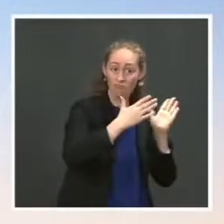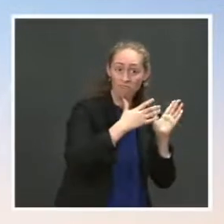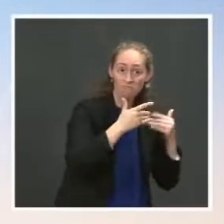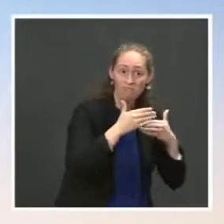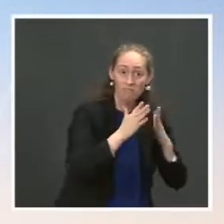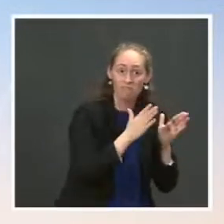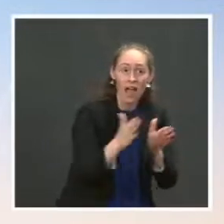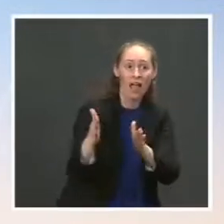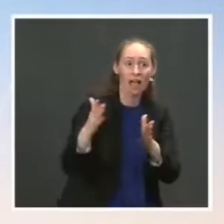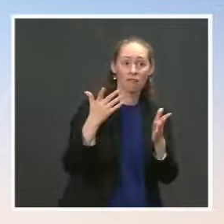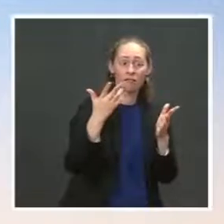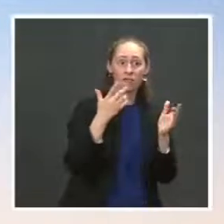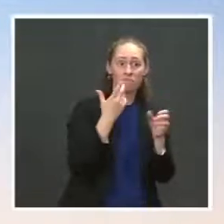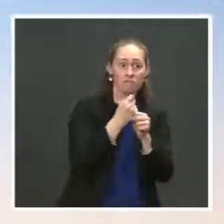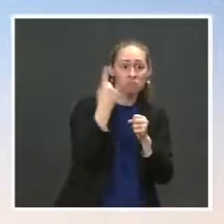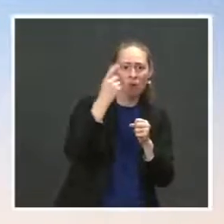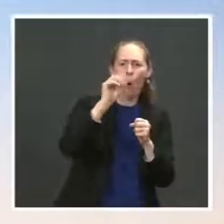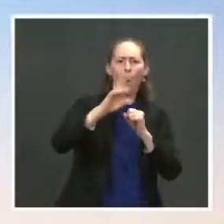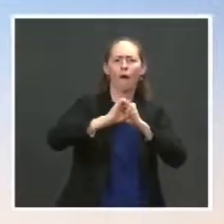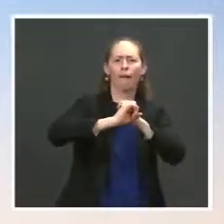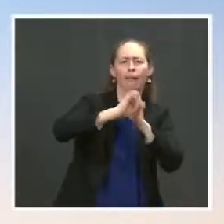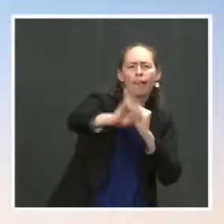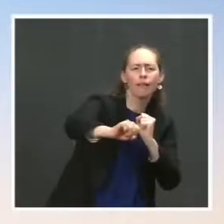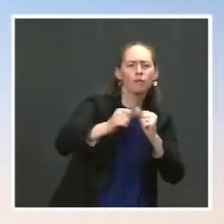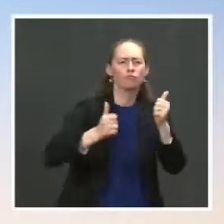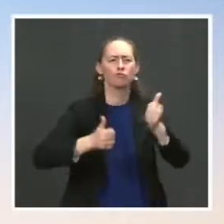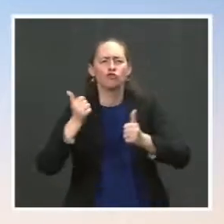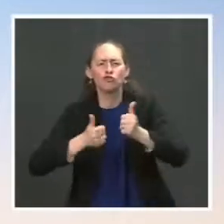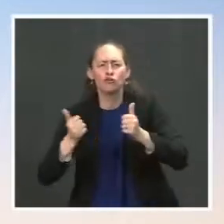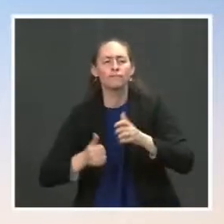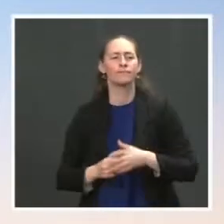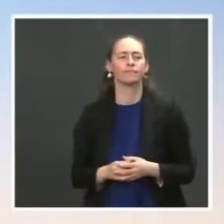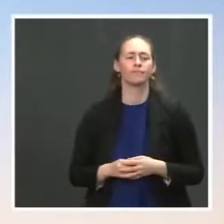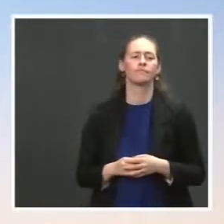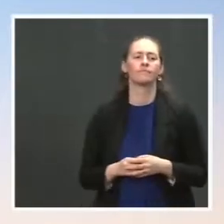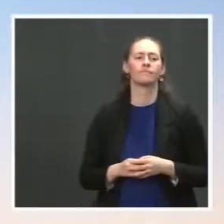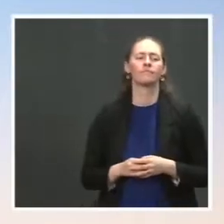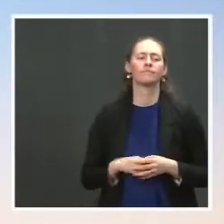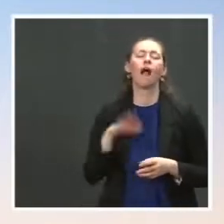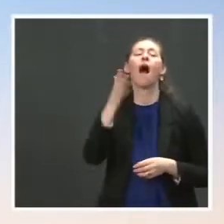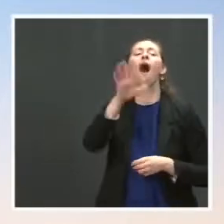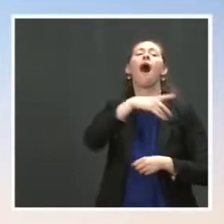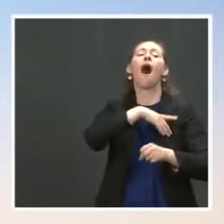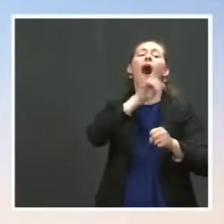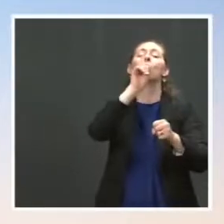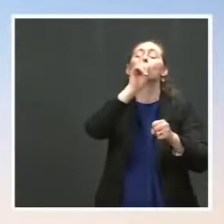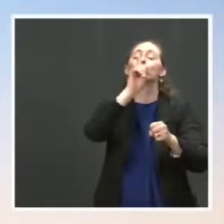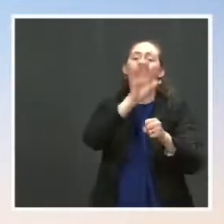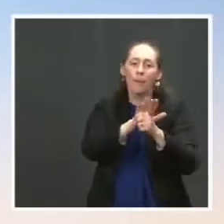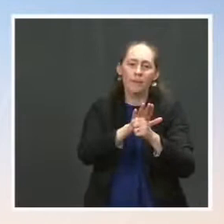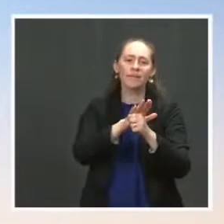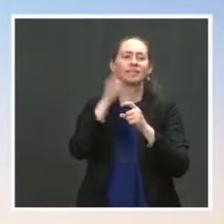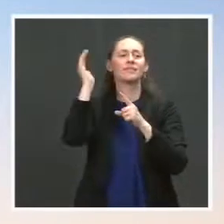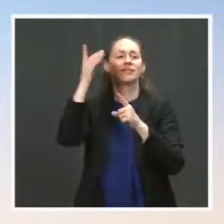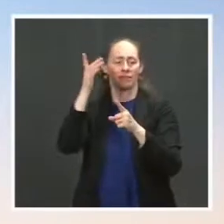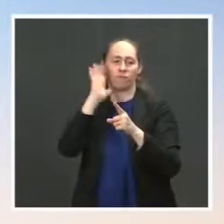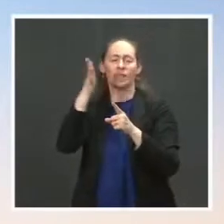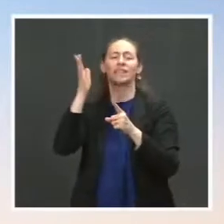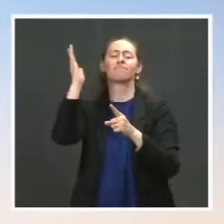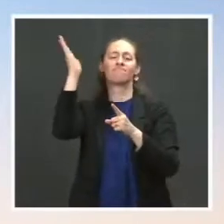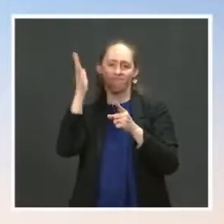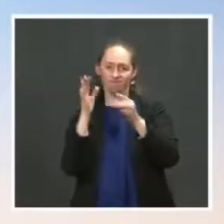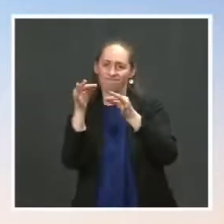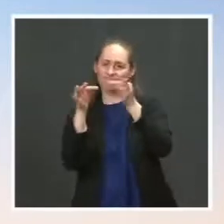by delaying this? I promise you we will have something to sell in the speech. And we will use it